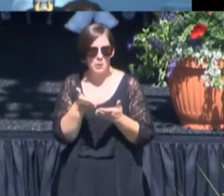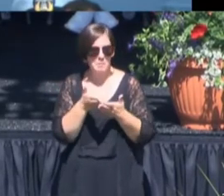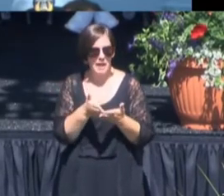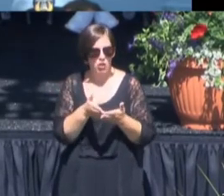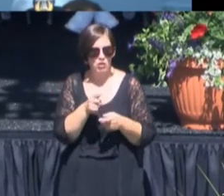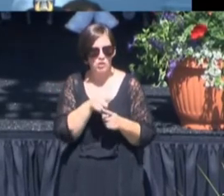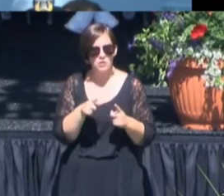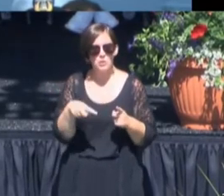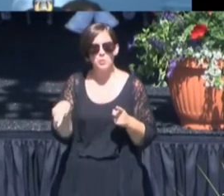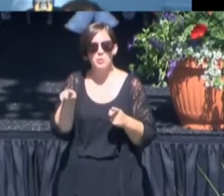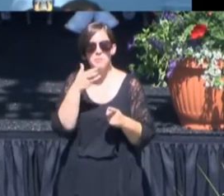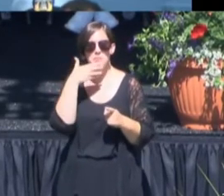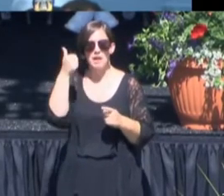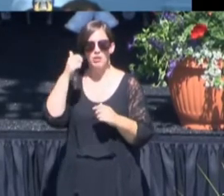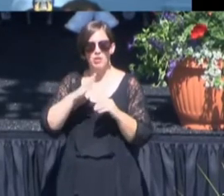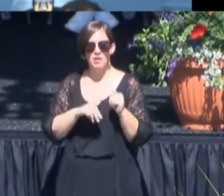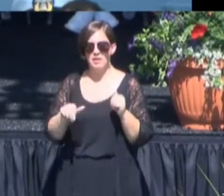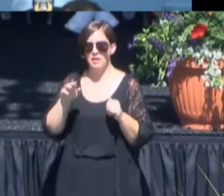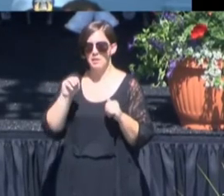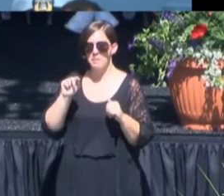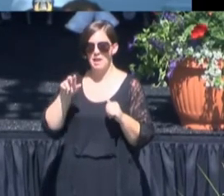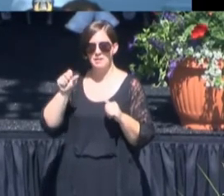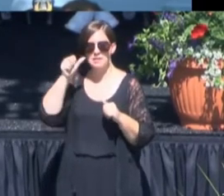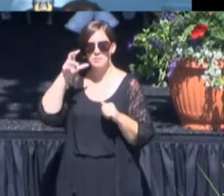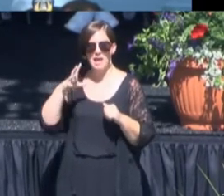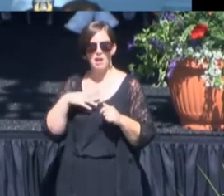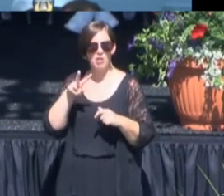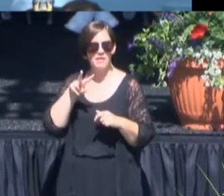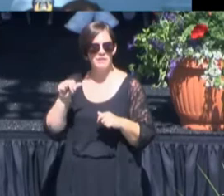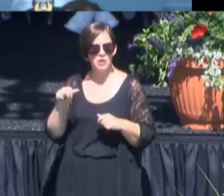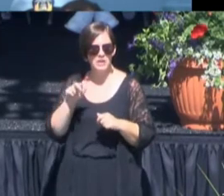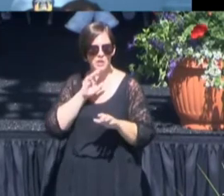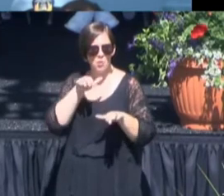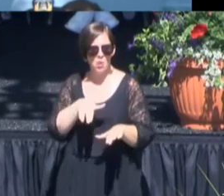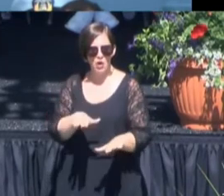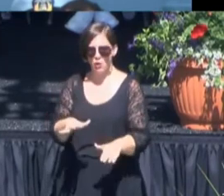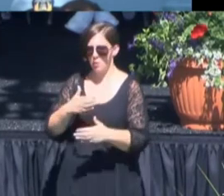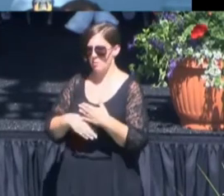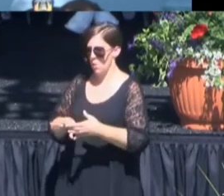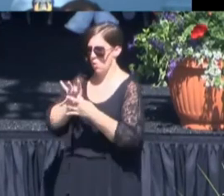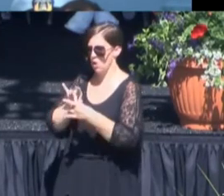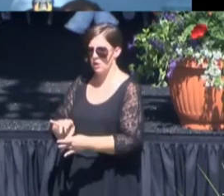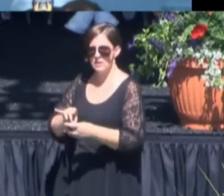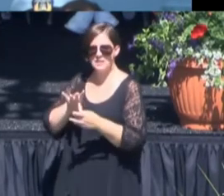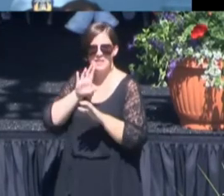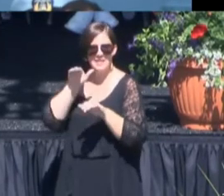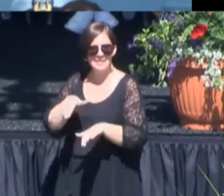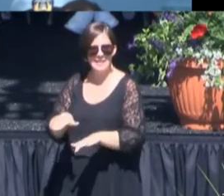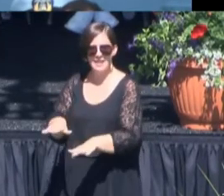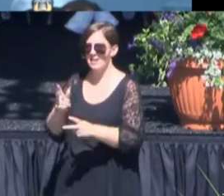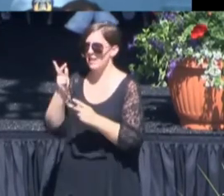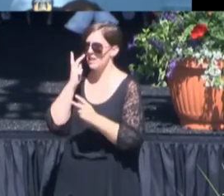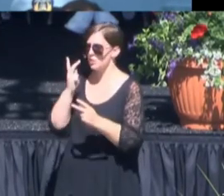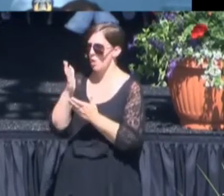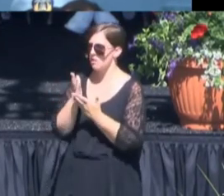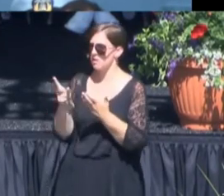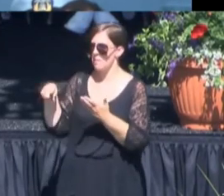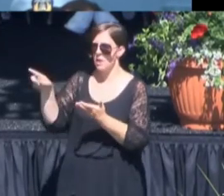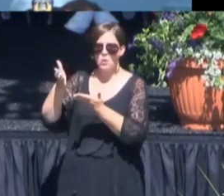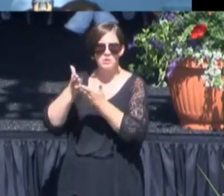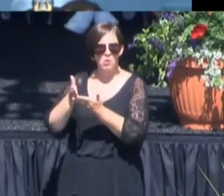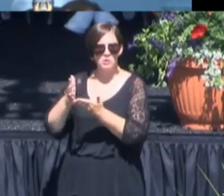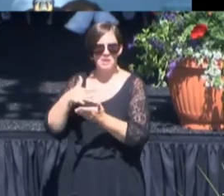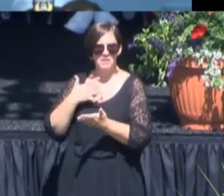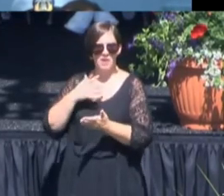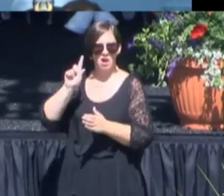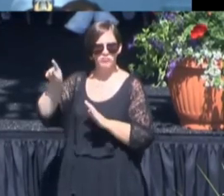better than the Matthews men of the Virginia Tidewater who were born to the sea. They viewed Hitler's U-boats as a personal affront to